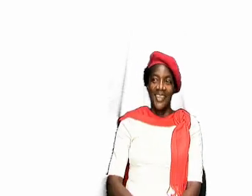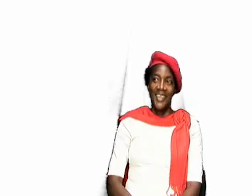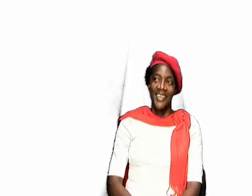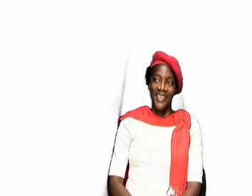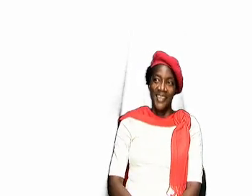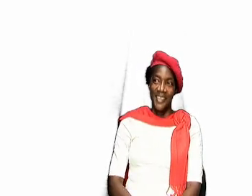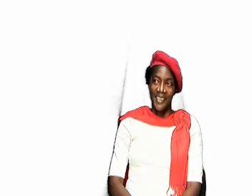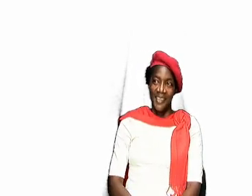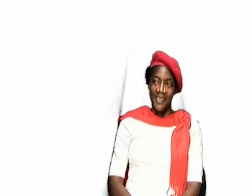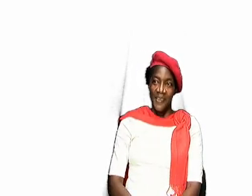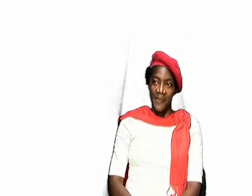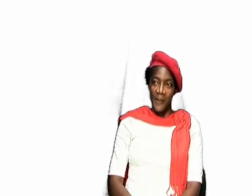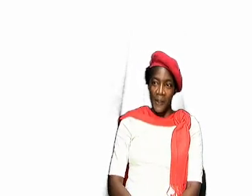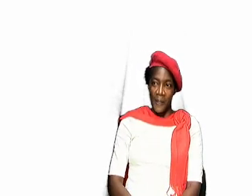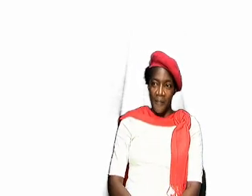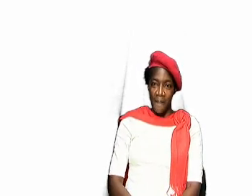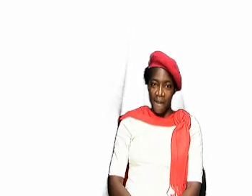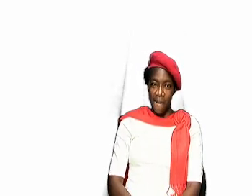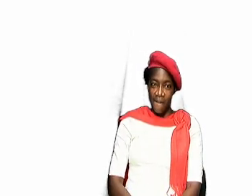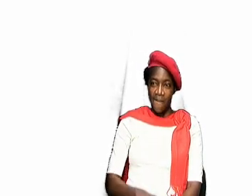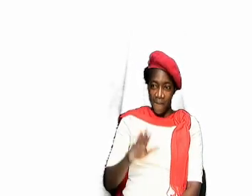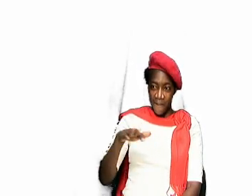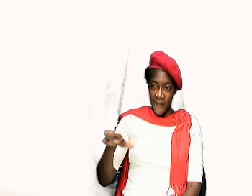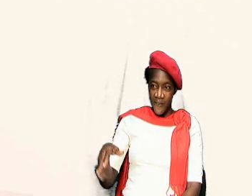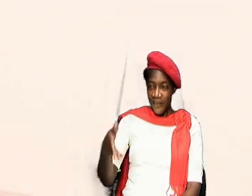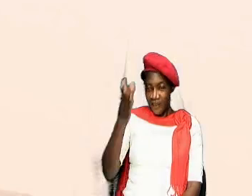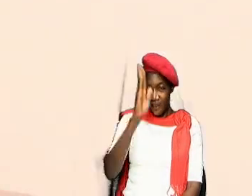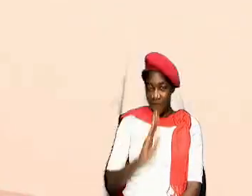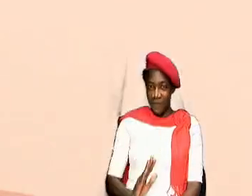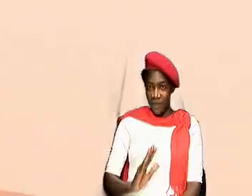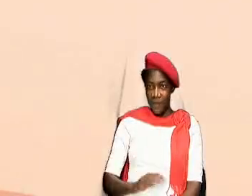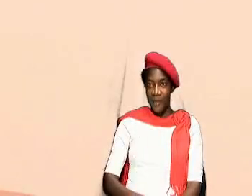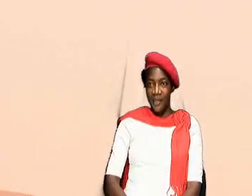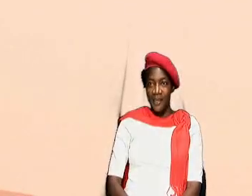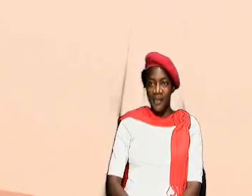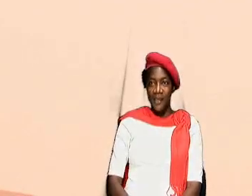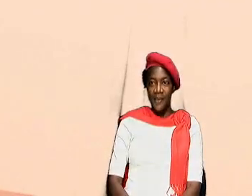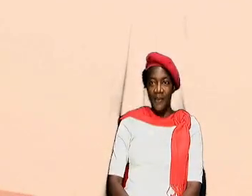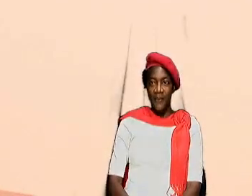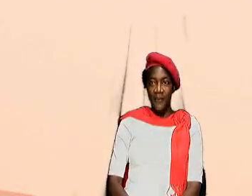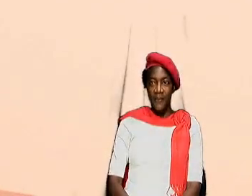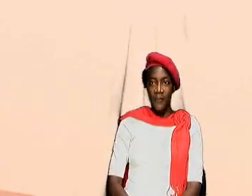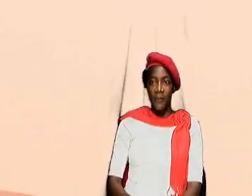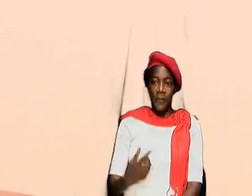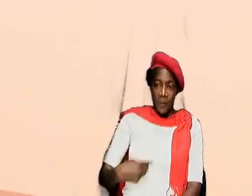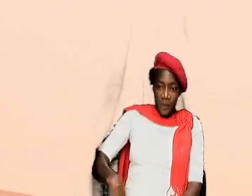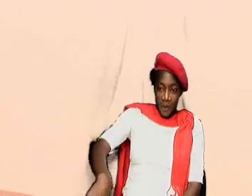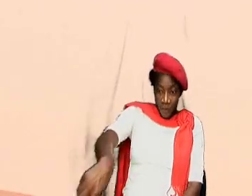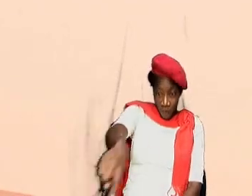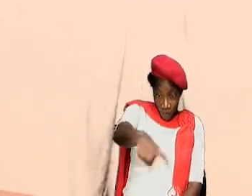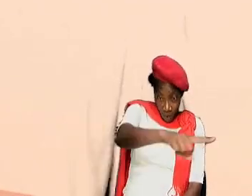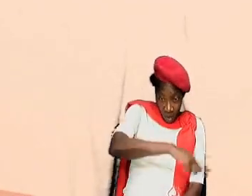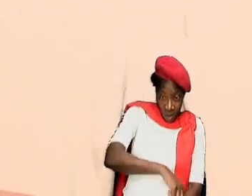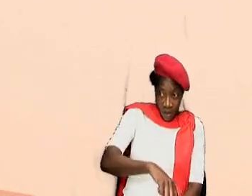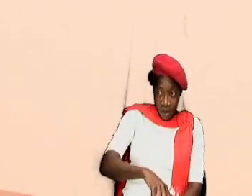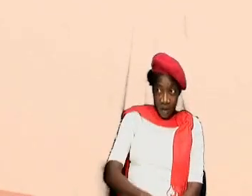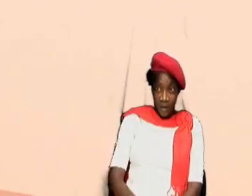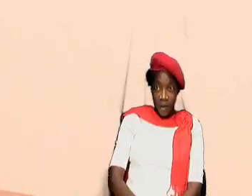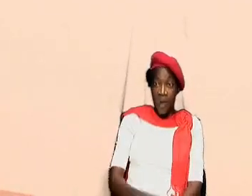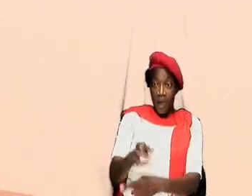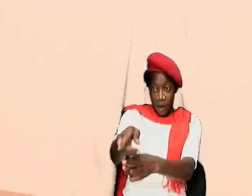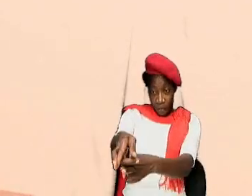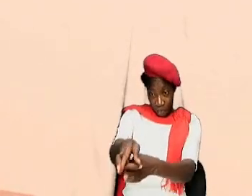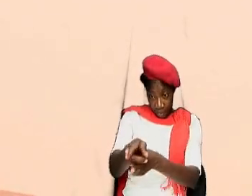that as children of God, we are recipients